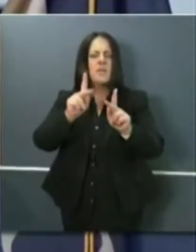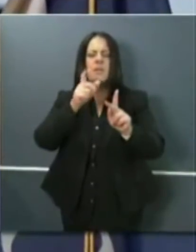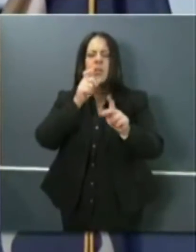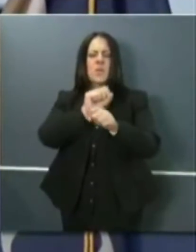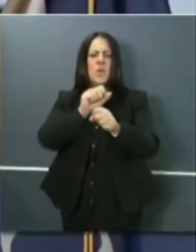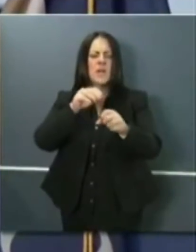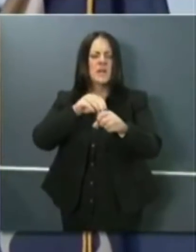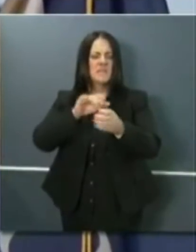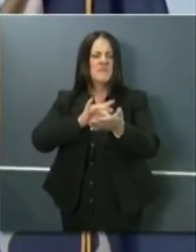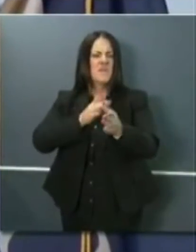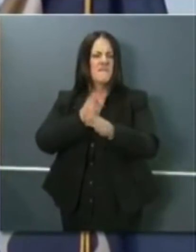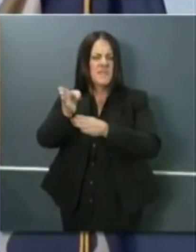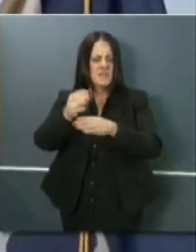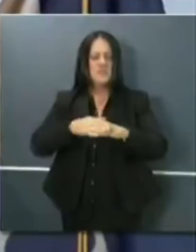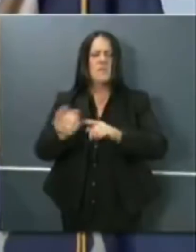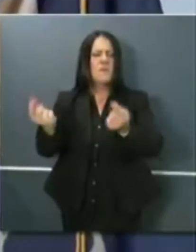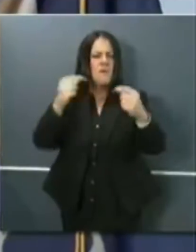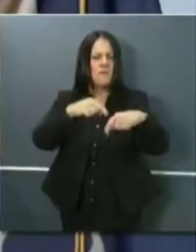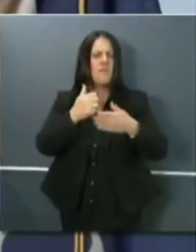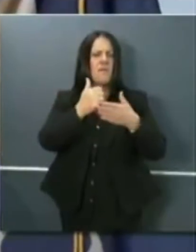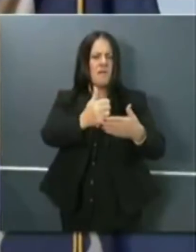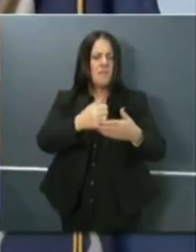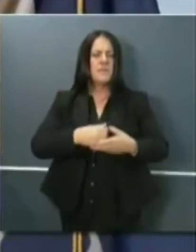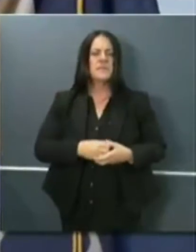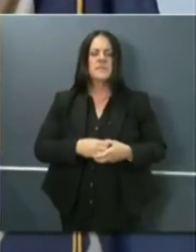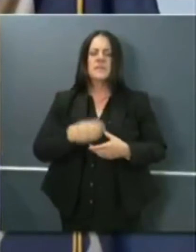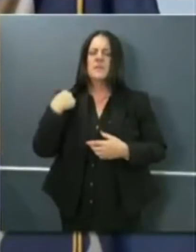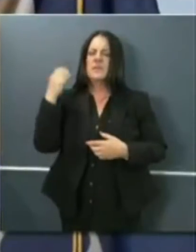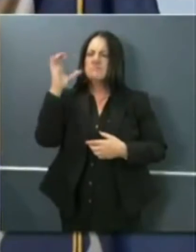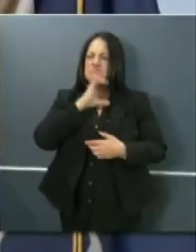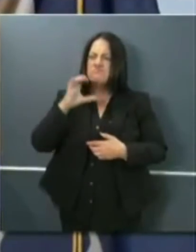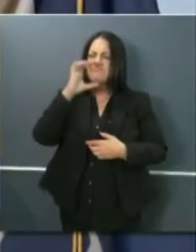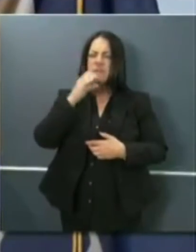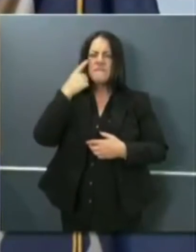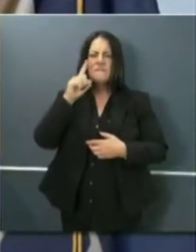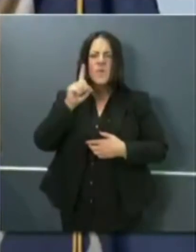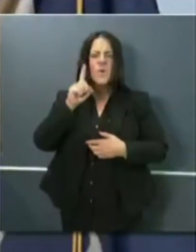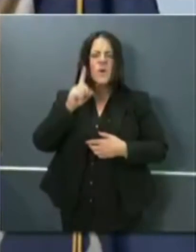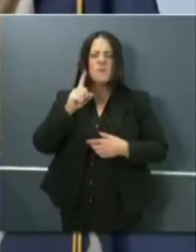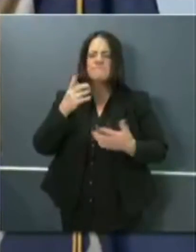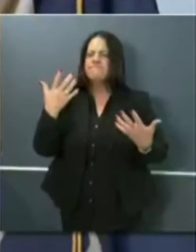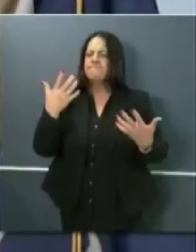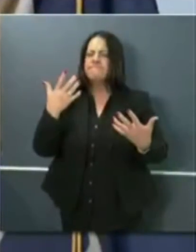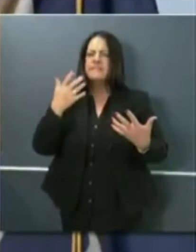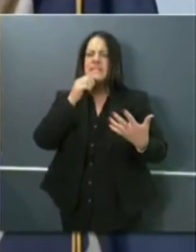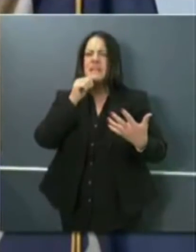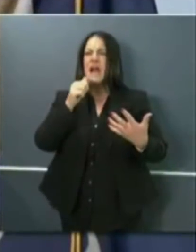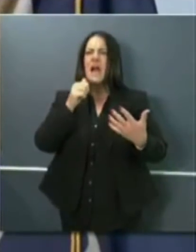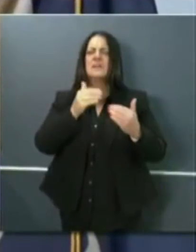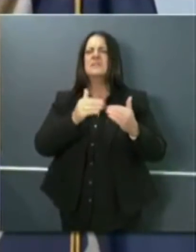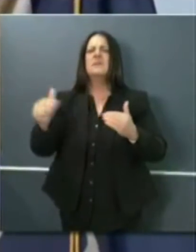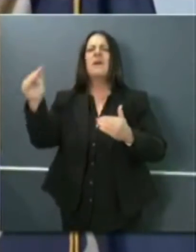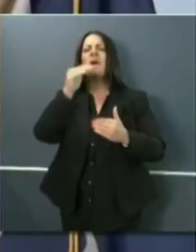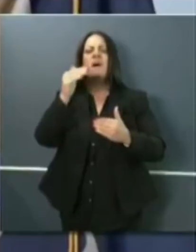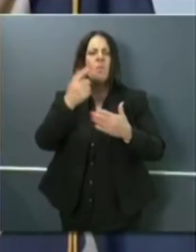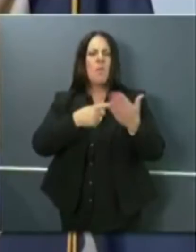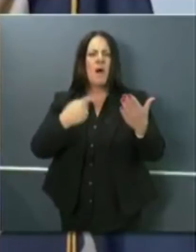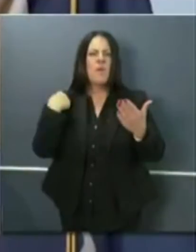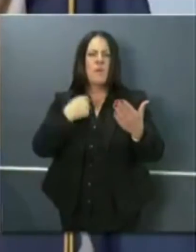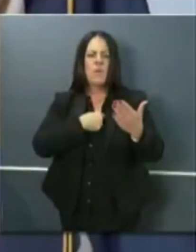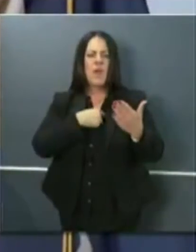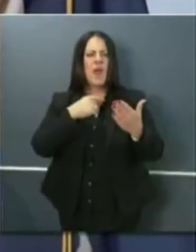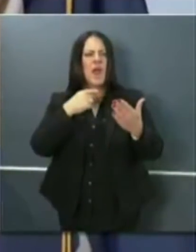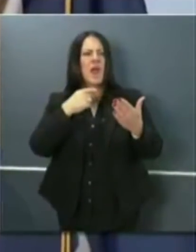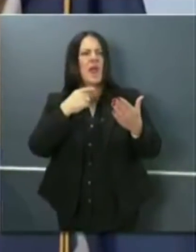to deeply find the kind of talent, though, that is necessary beyond the scope of practice changes and beyond the